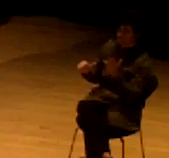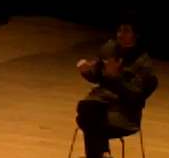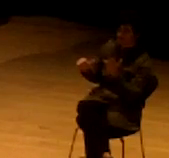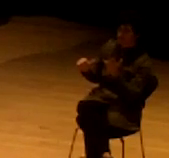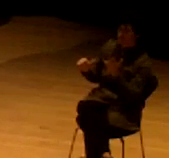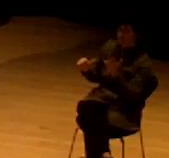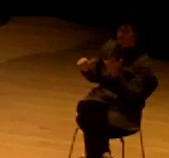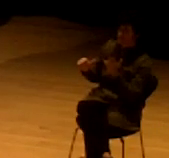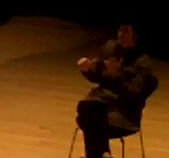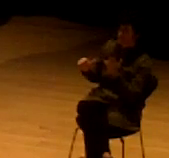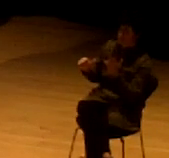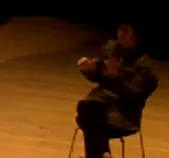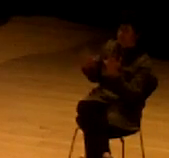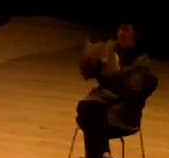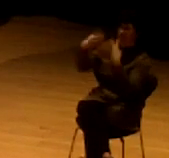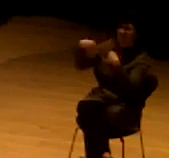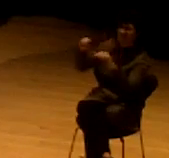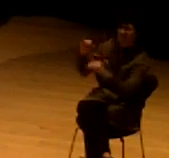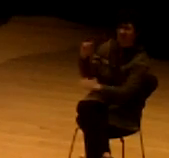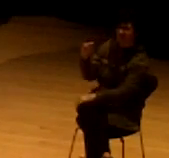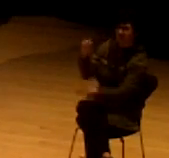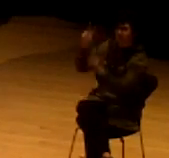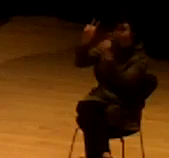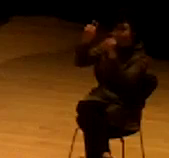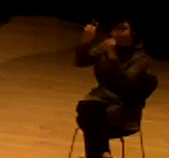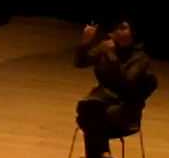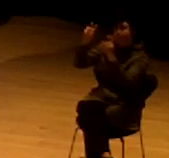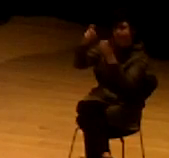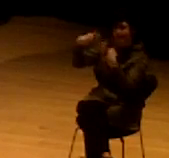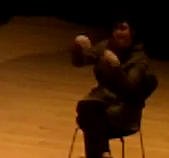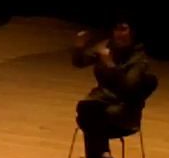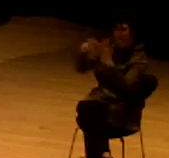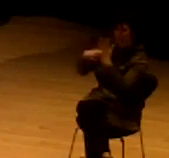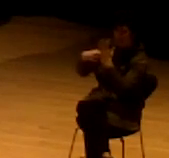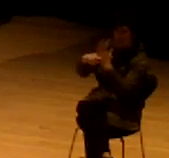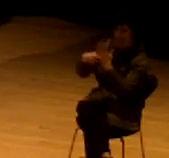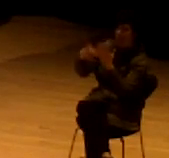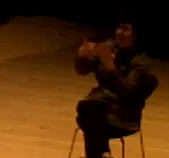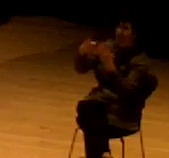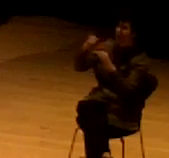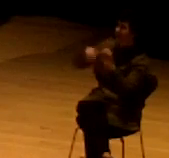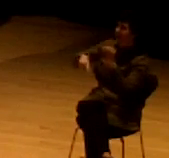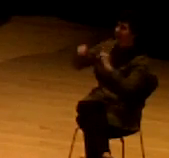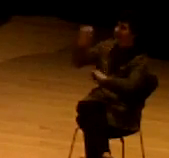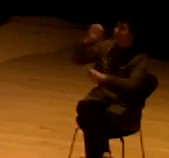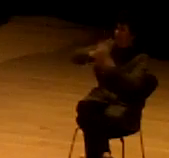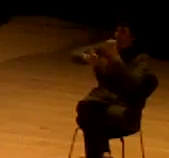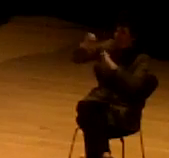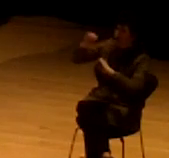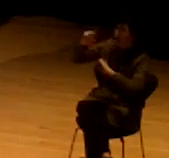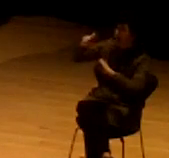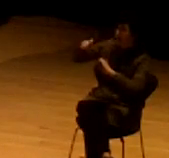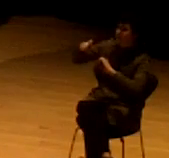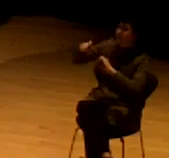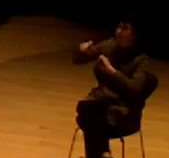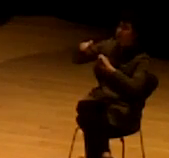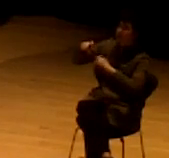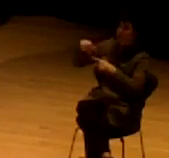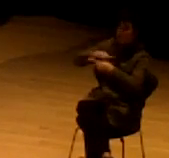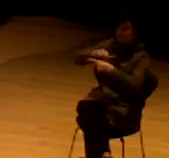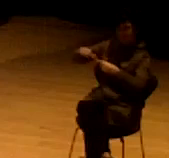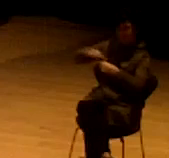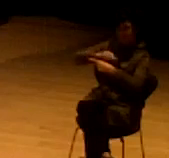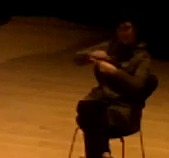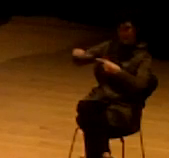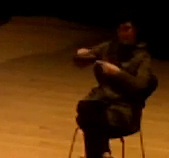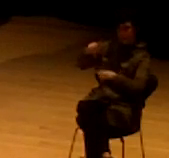no other term, sellable, you know, like you couldn't explore on stage as liberally as you did in